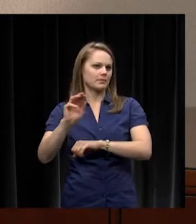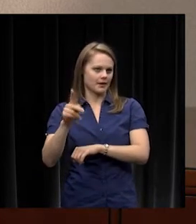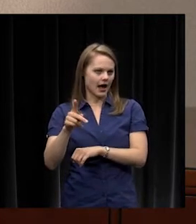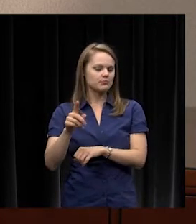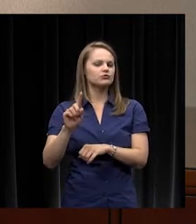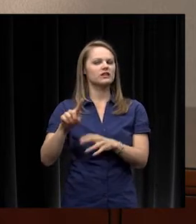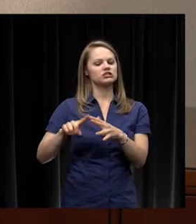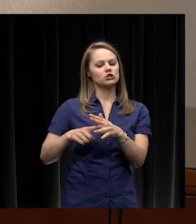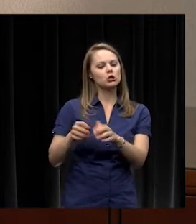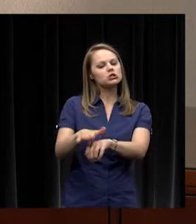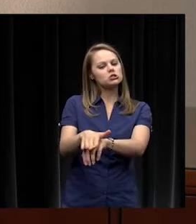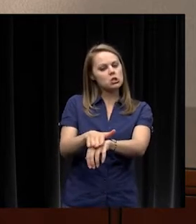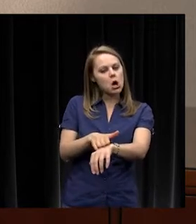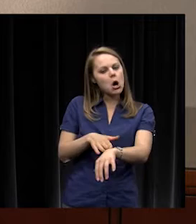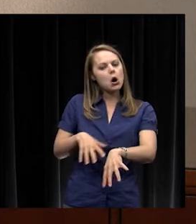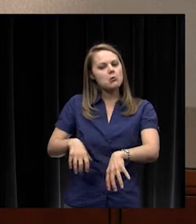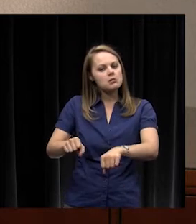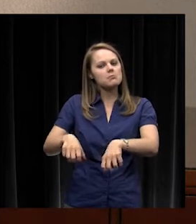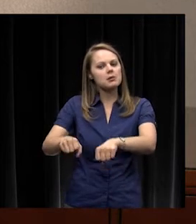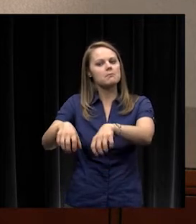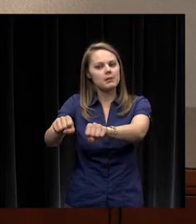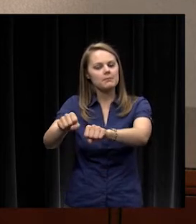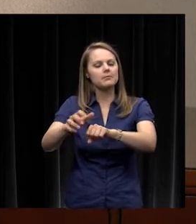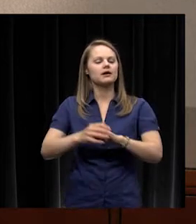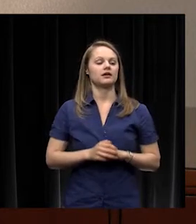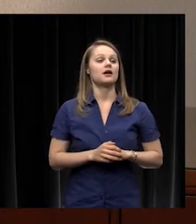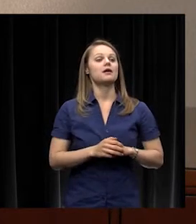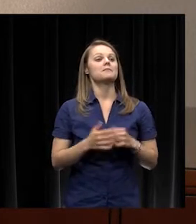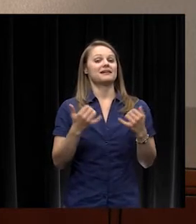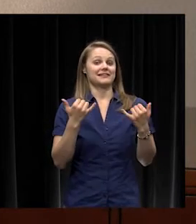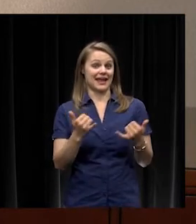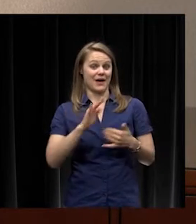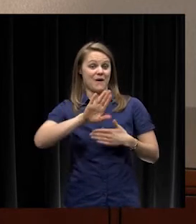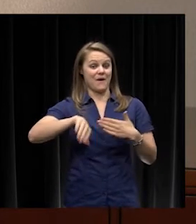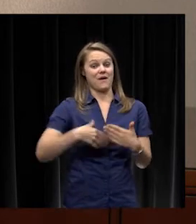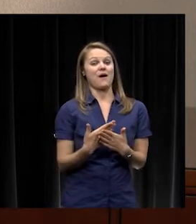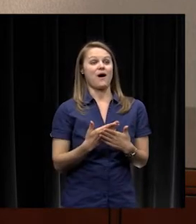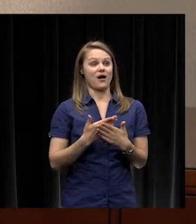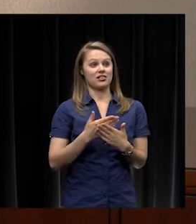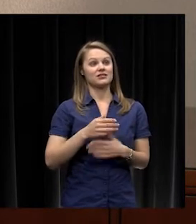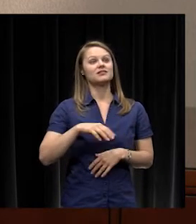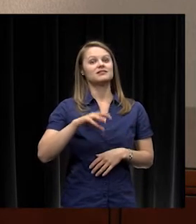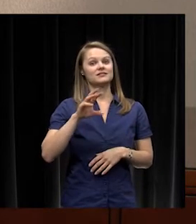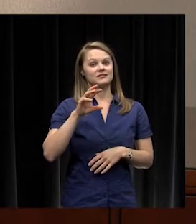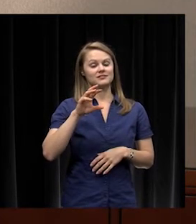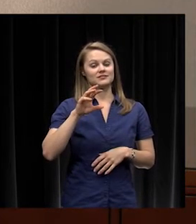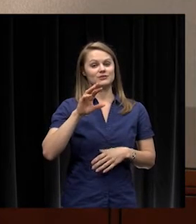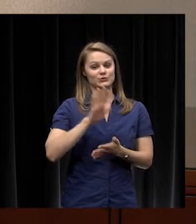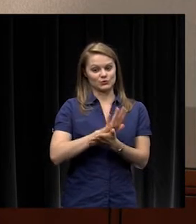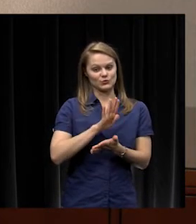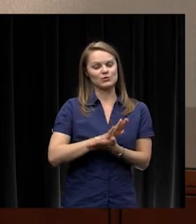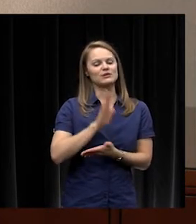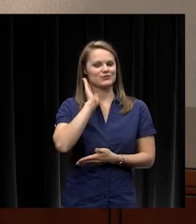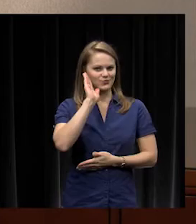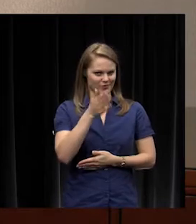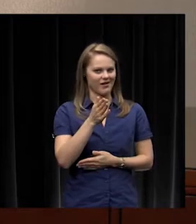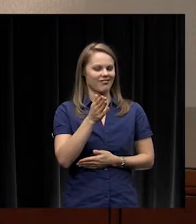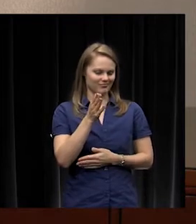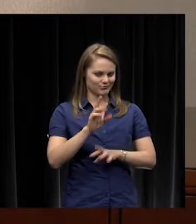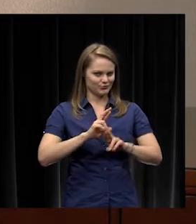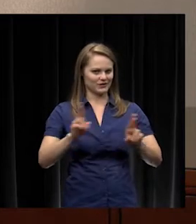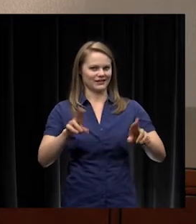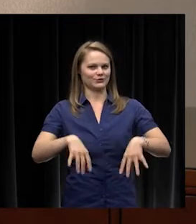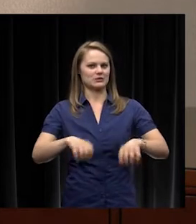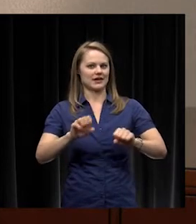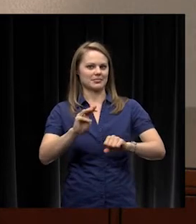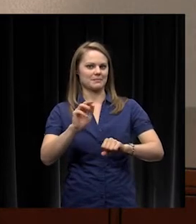with that. But yes, all six schools. So then that's Olathe East is our only secondary school. So yes, all of our schools will be on. We're very excited.